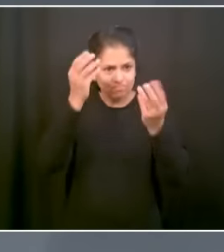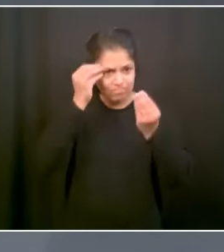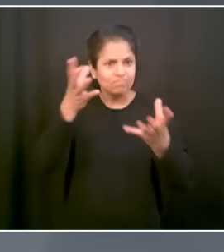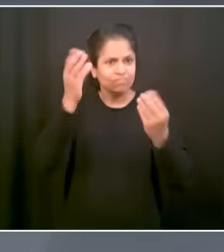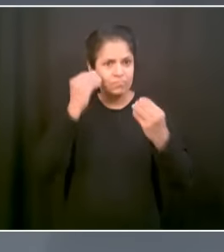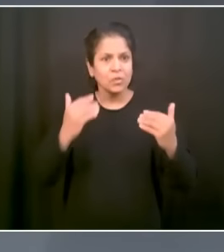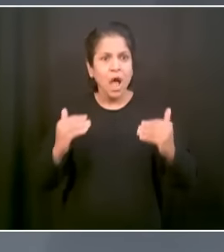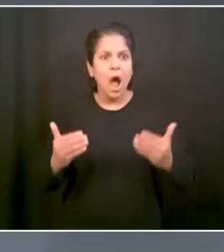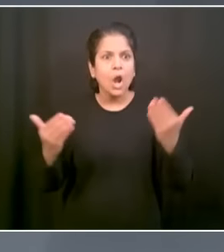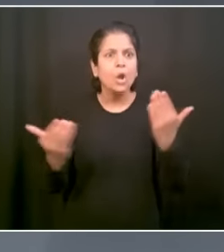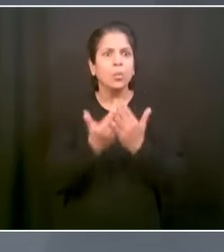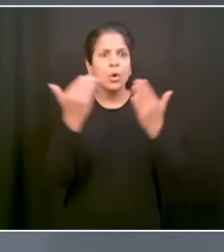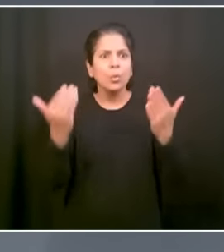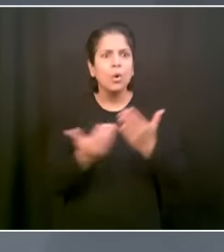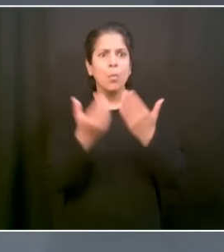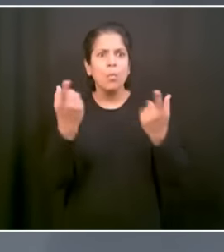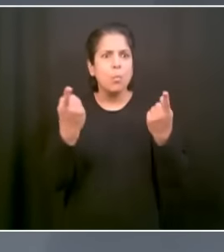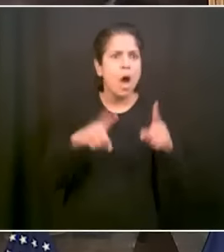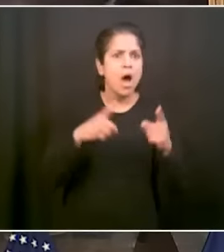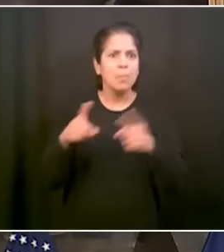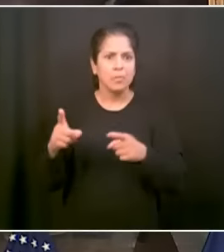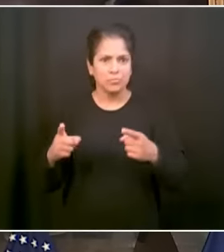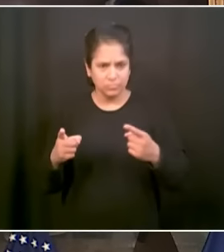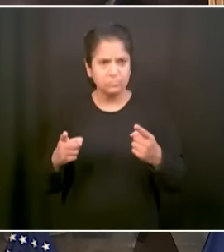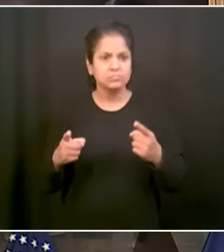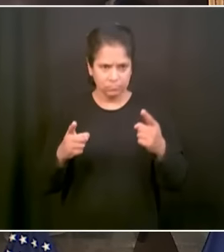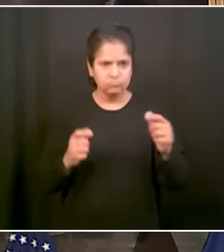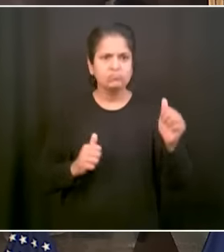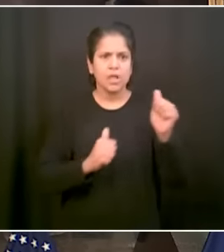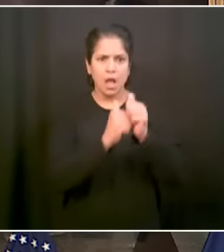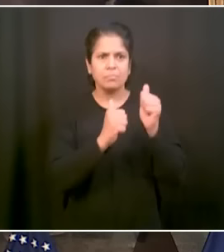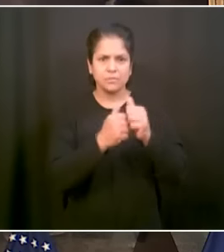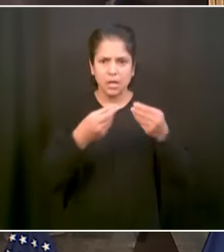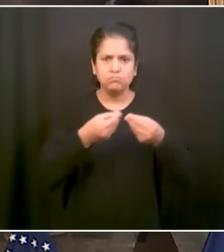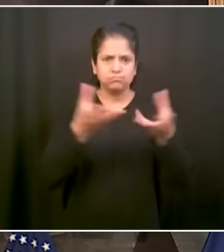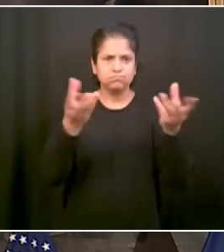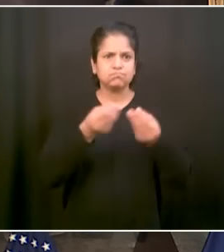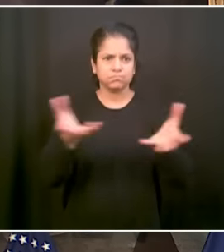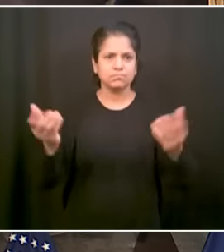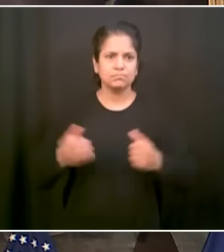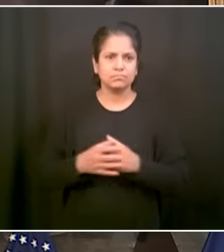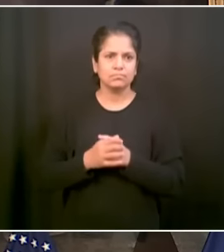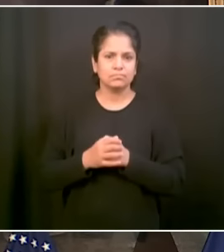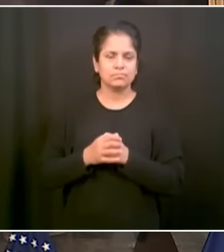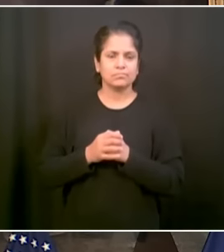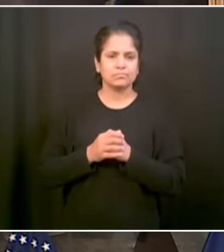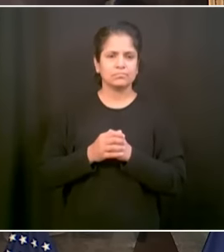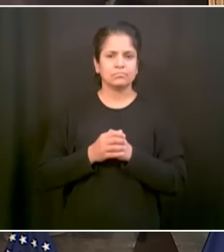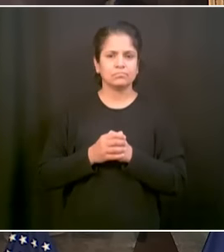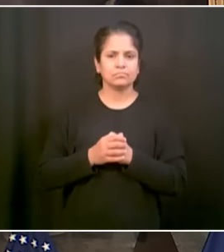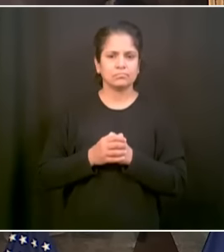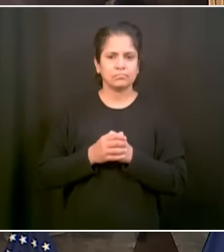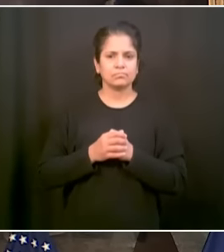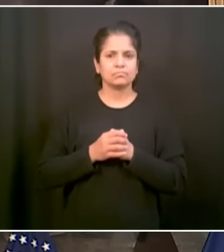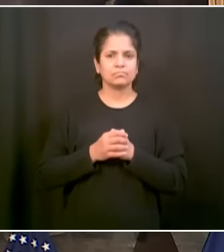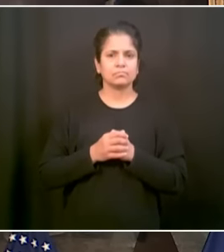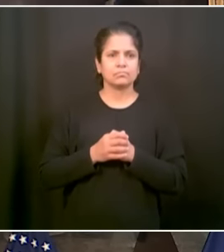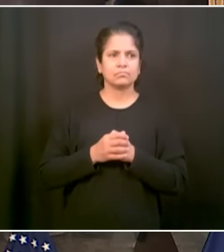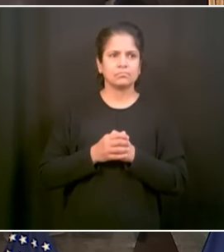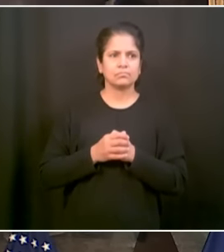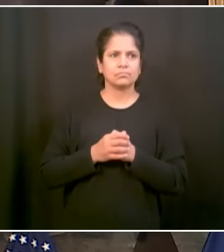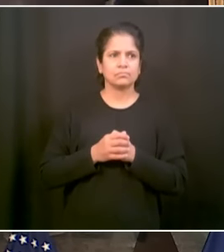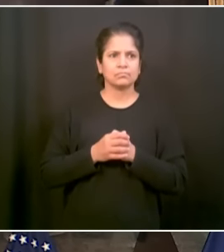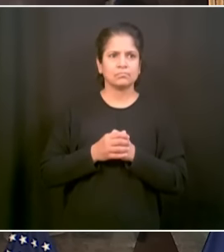out our fiscal picture. Thank you. Hi, Mayor. How Hi, are Josie. you? Doing well. How are you? So I just want to really quick be clear. Are you asking fully for that